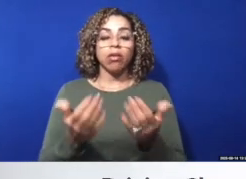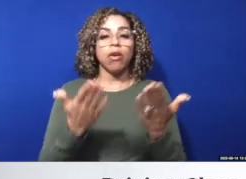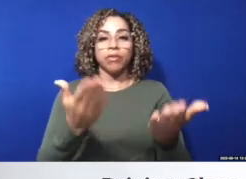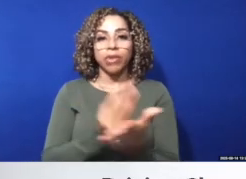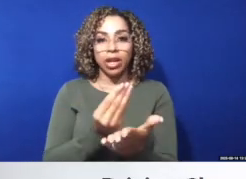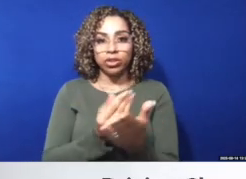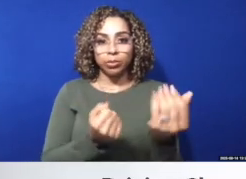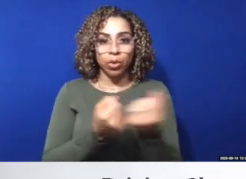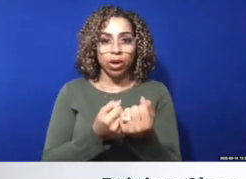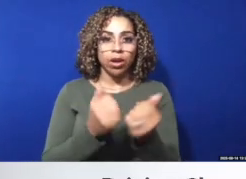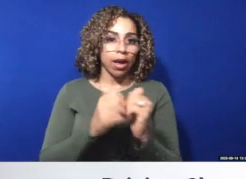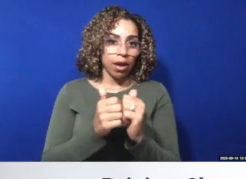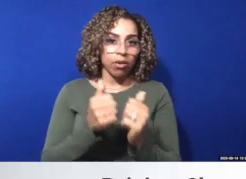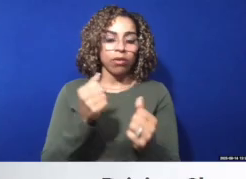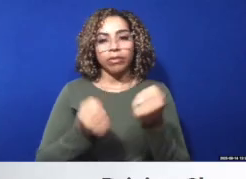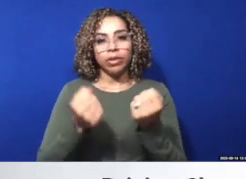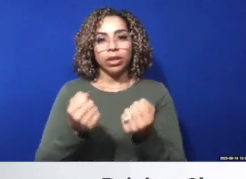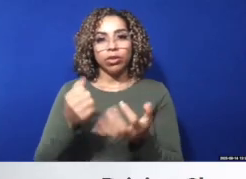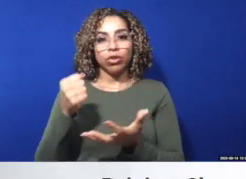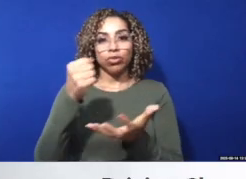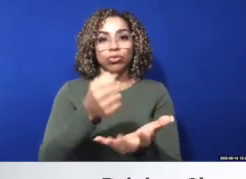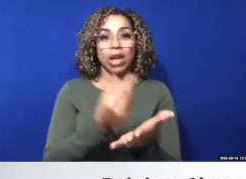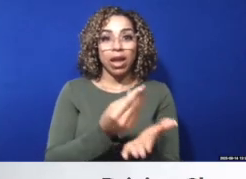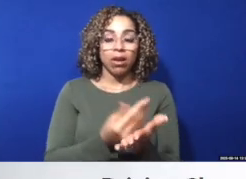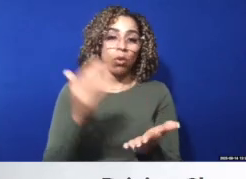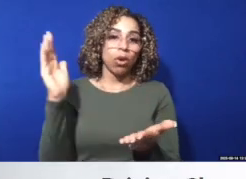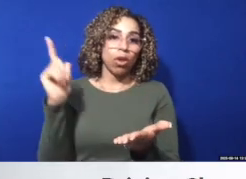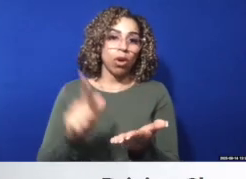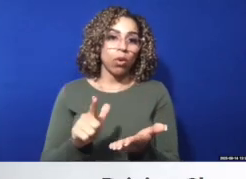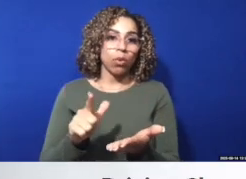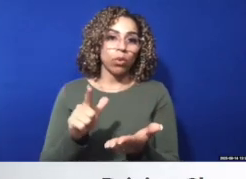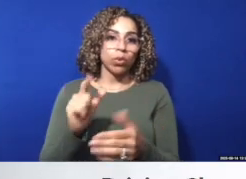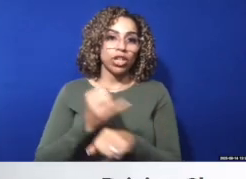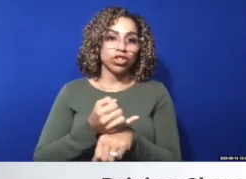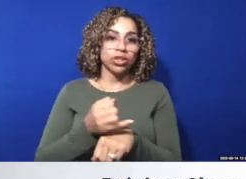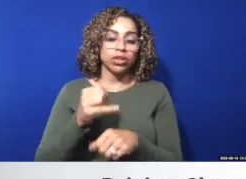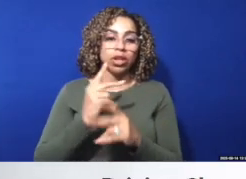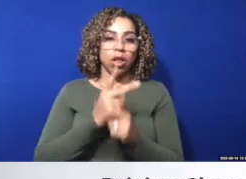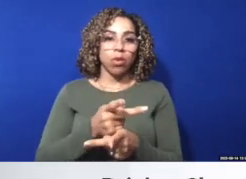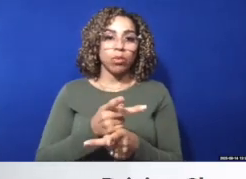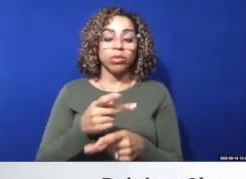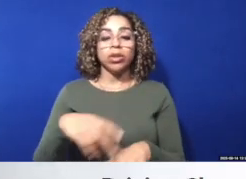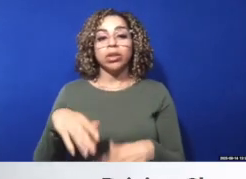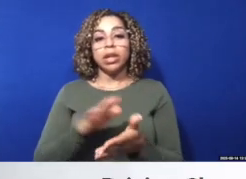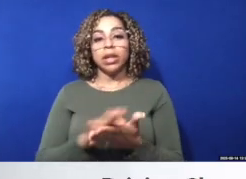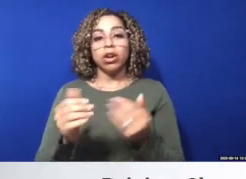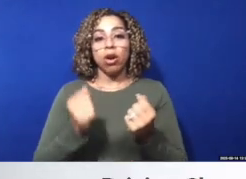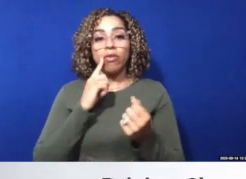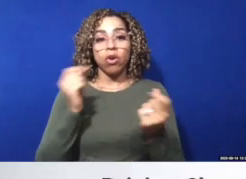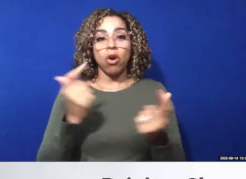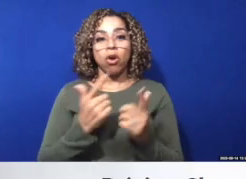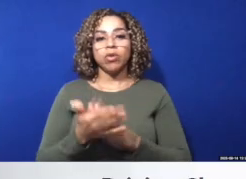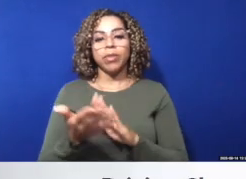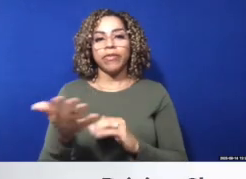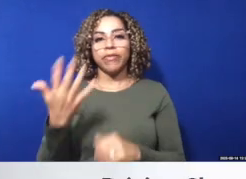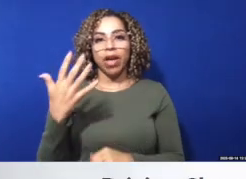a vehicle grant or a low-interest loan. Clean Cars for All is run by the 5 major air districts and also provides a scrap